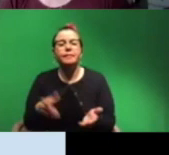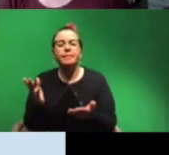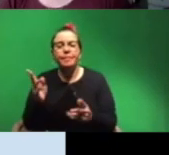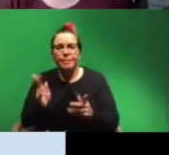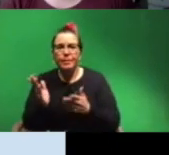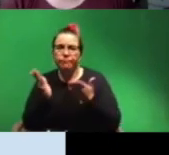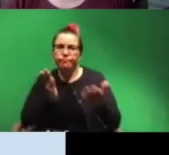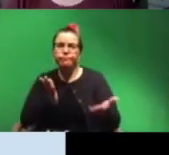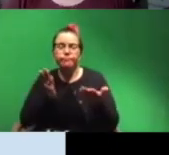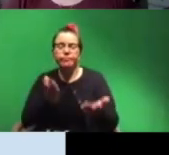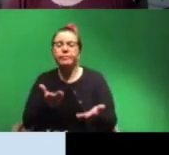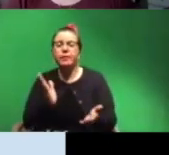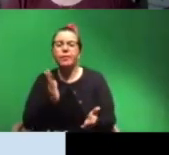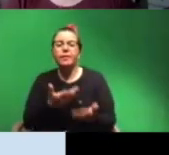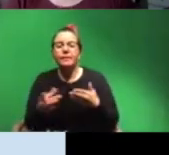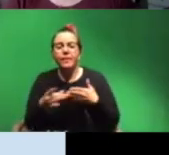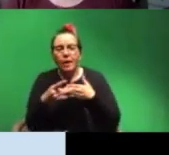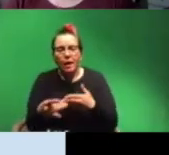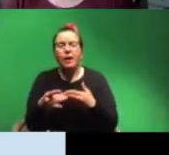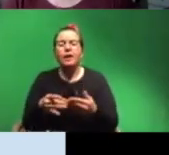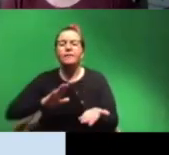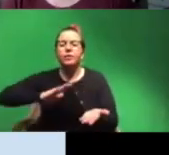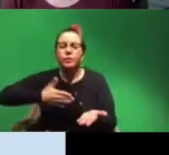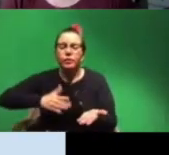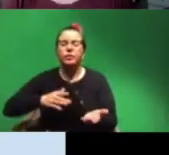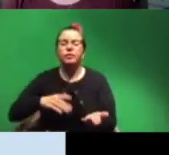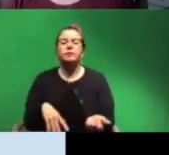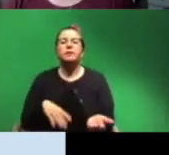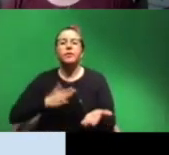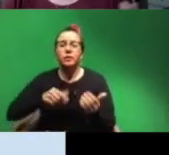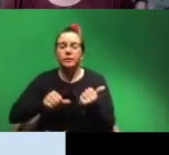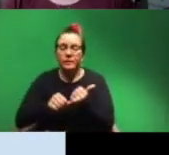our stuff, and we had a guide and we had a cook.